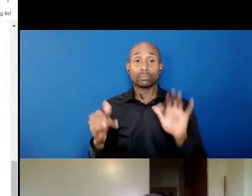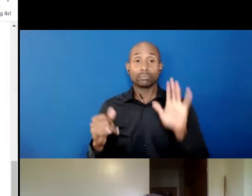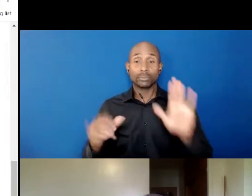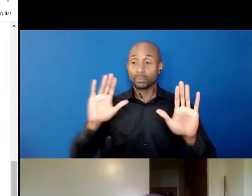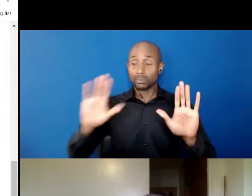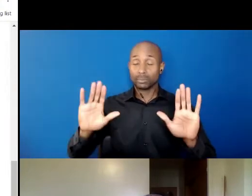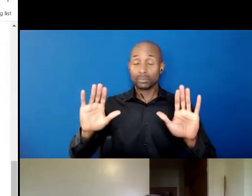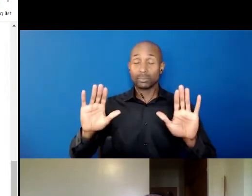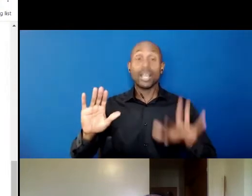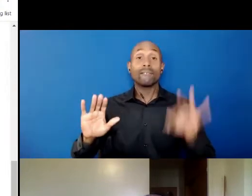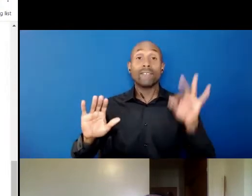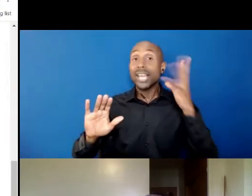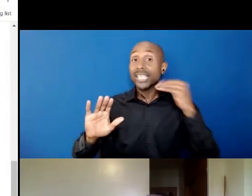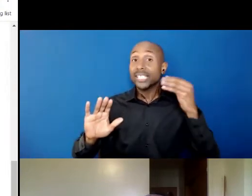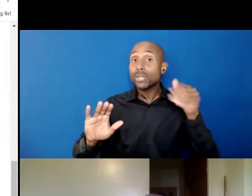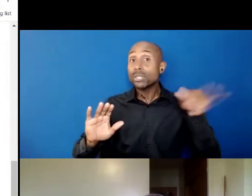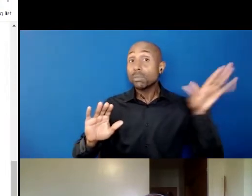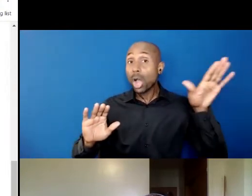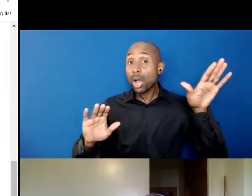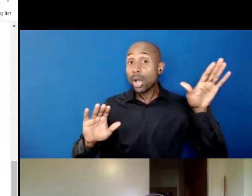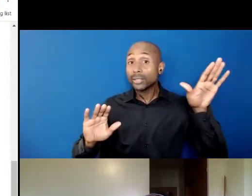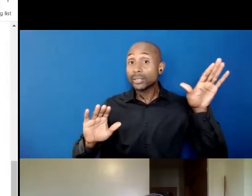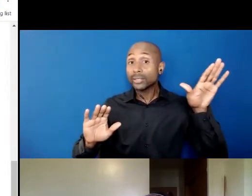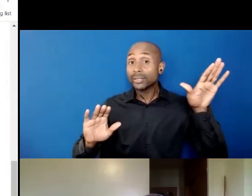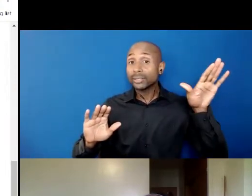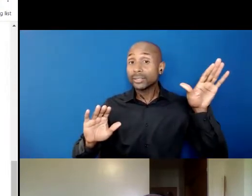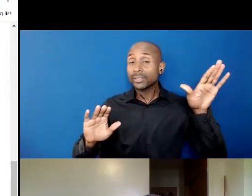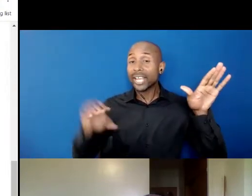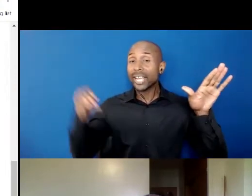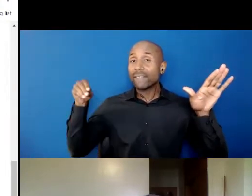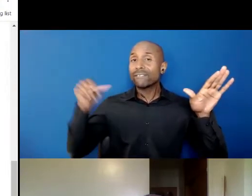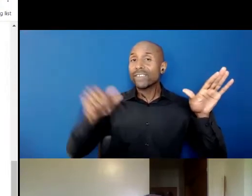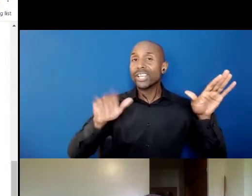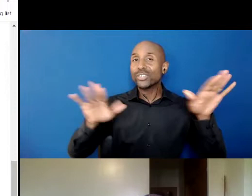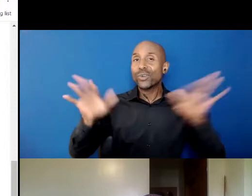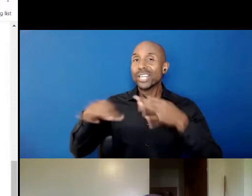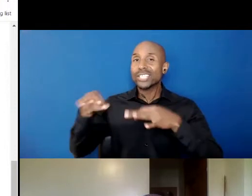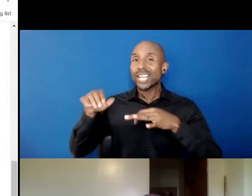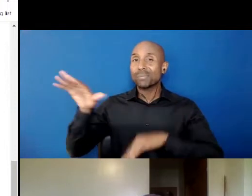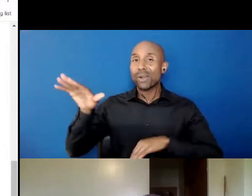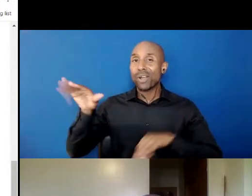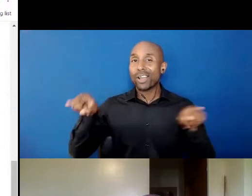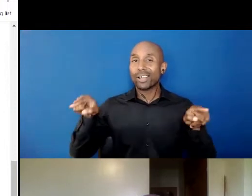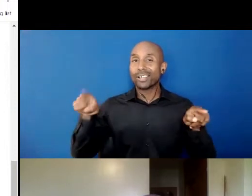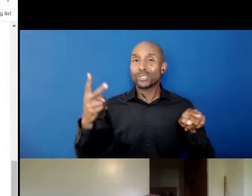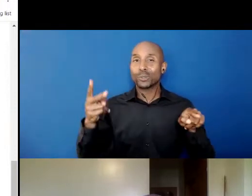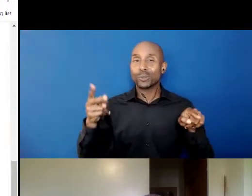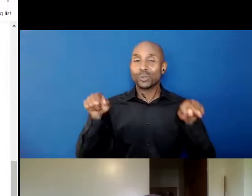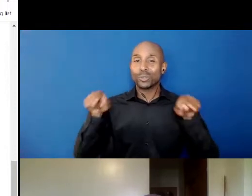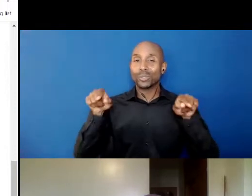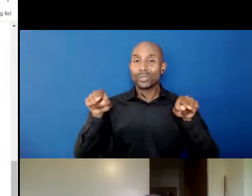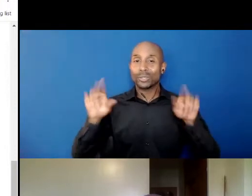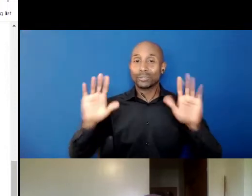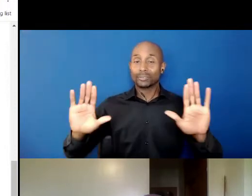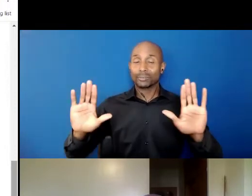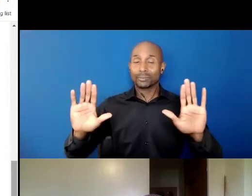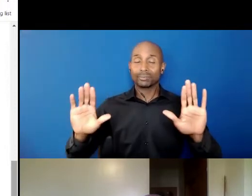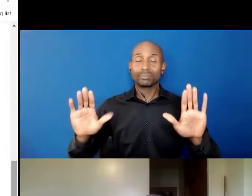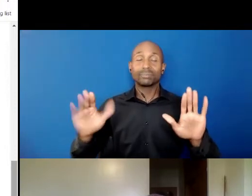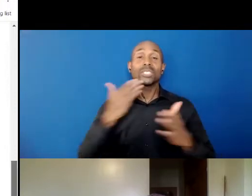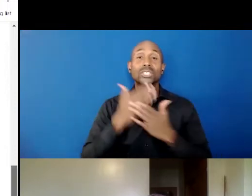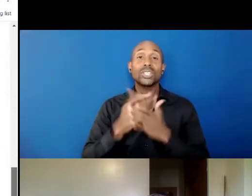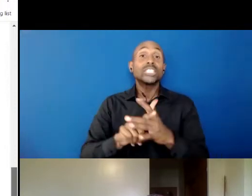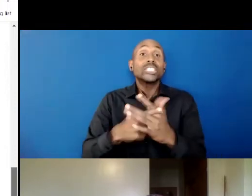experience abroad, and fund your exchange abroad. And so these are just two places to sort of